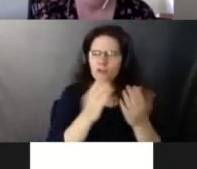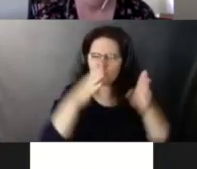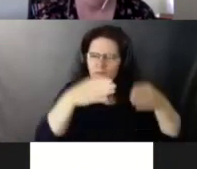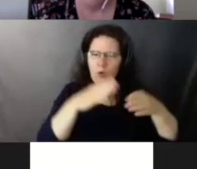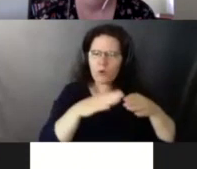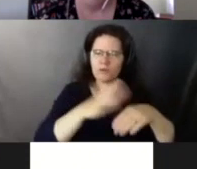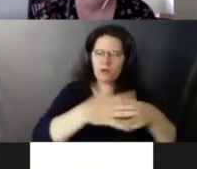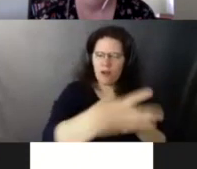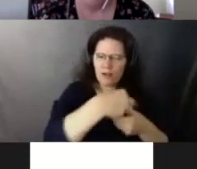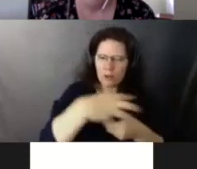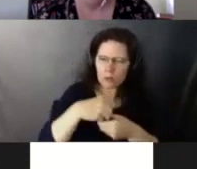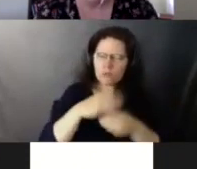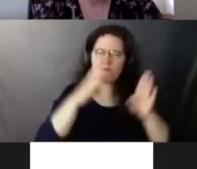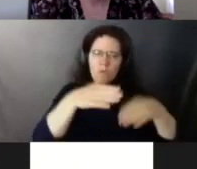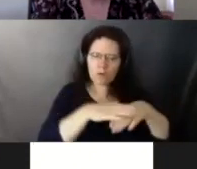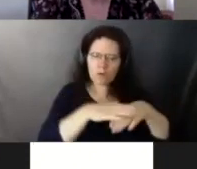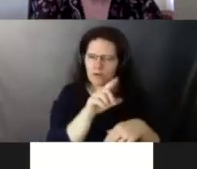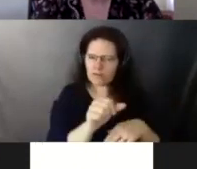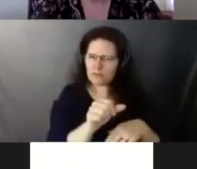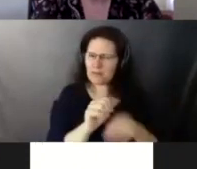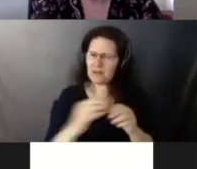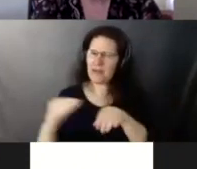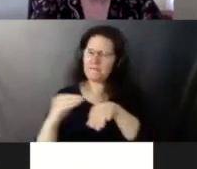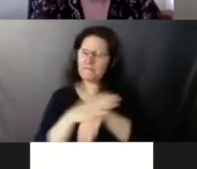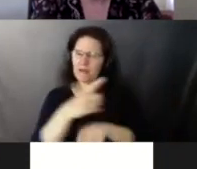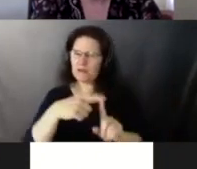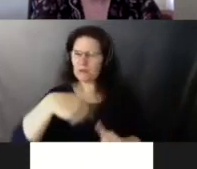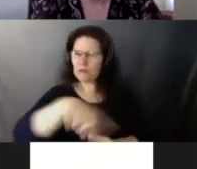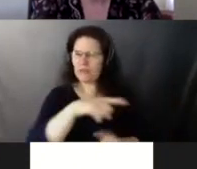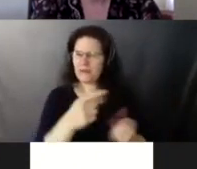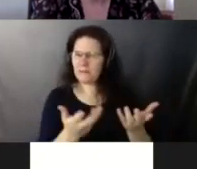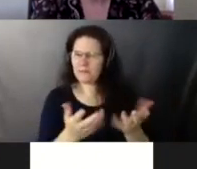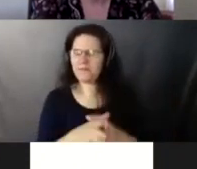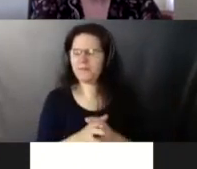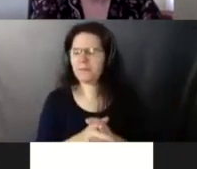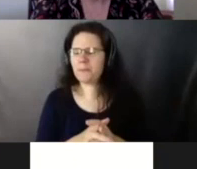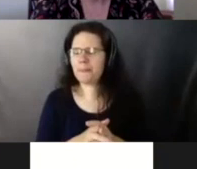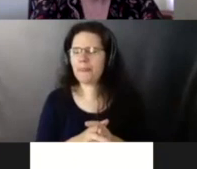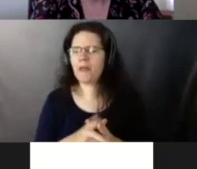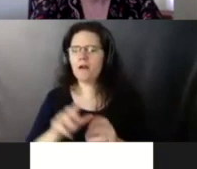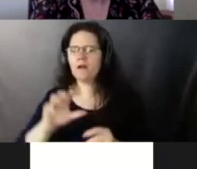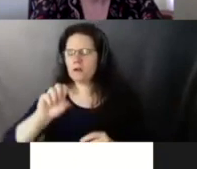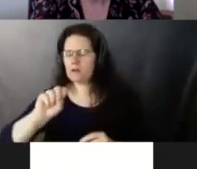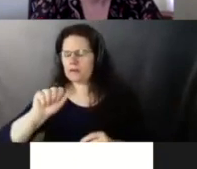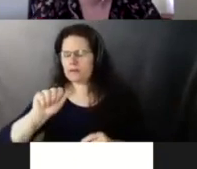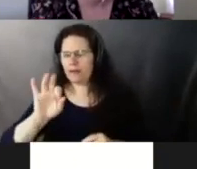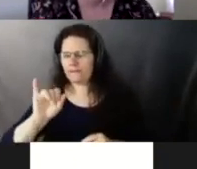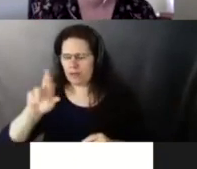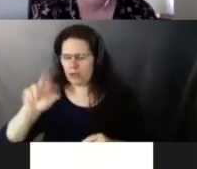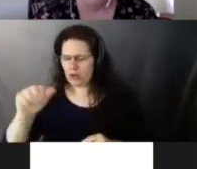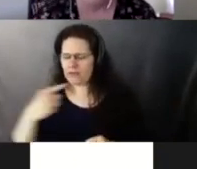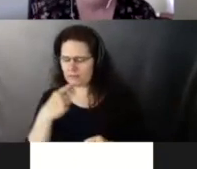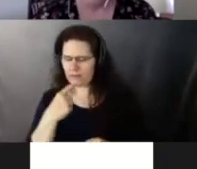Yeah, excuse me. That's but the first thing we have to do, if you are interested to work with